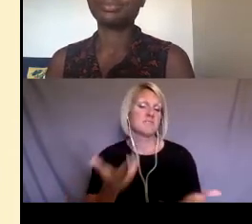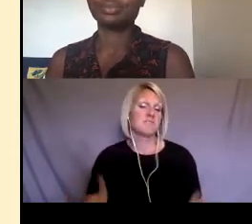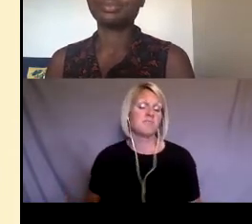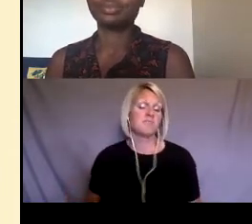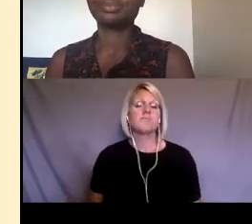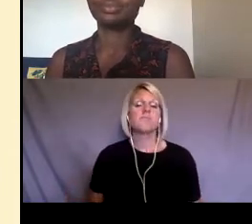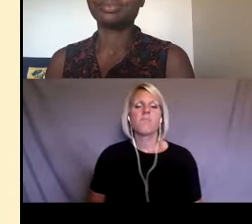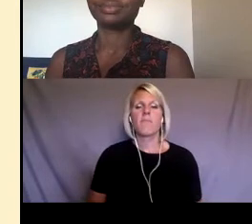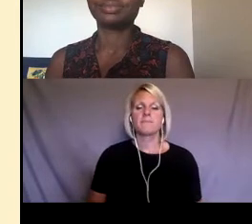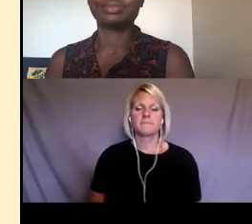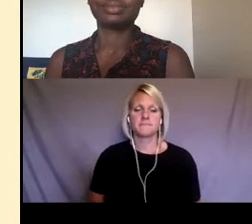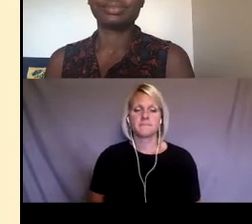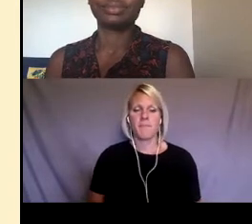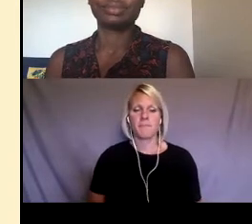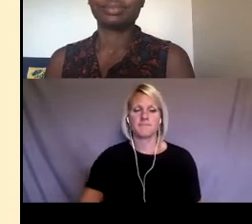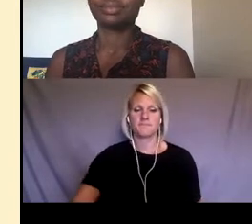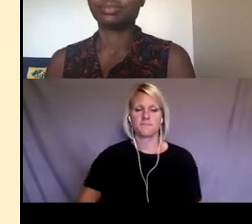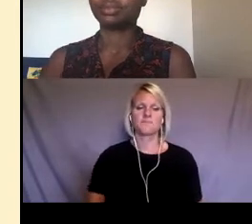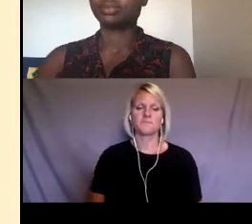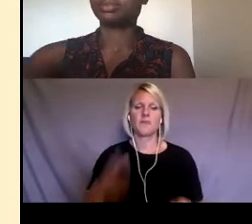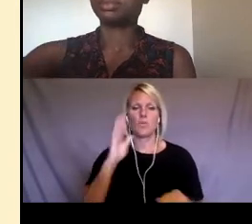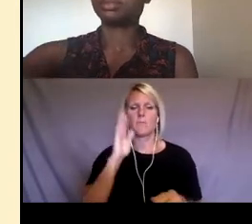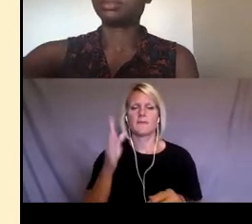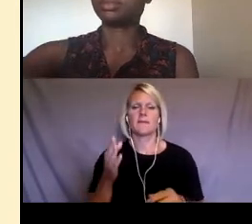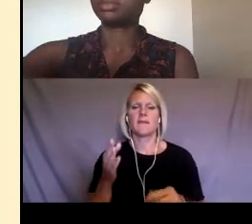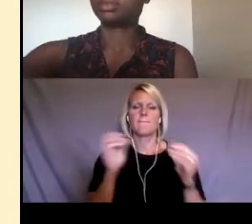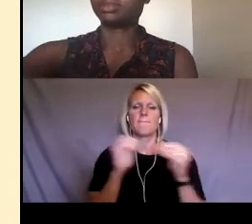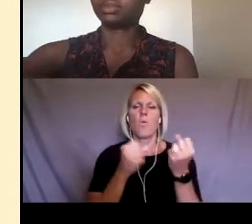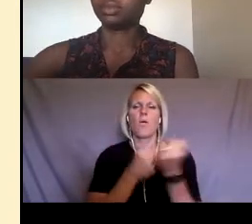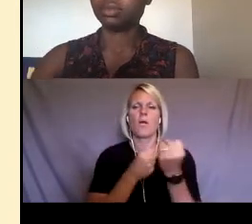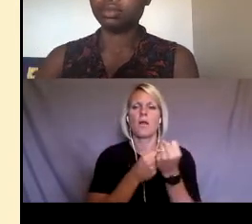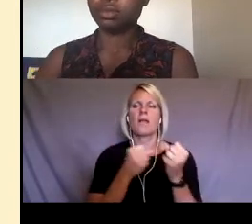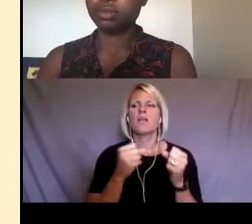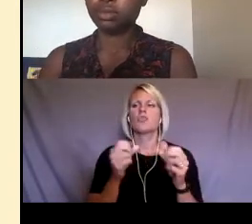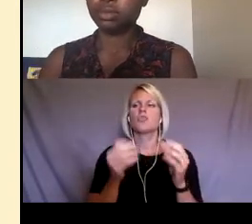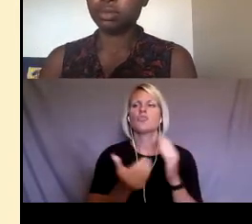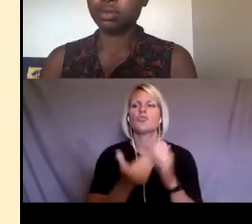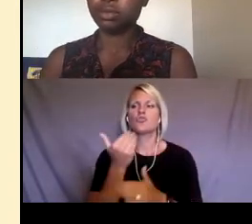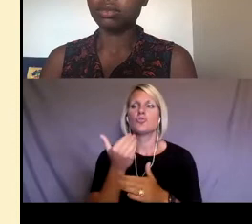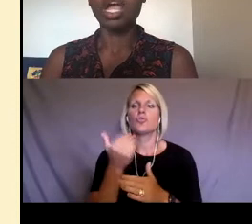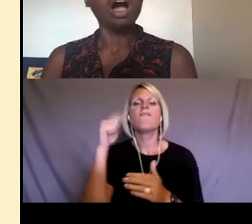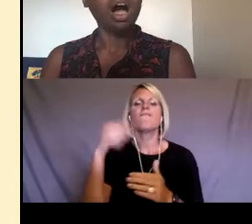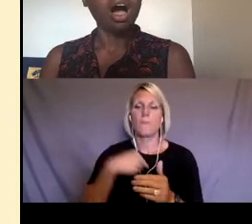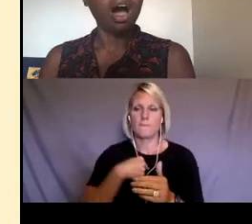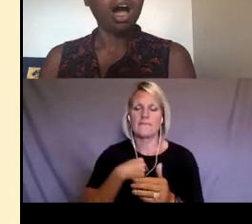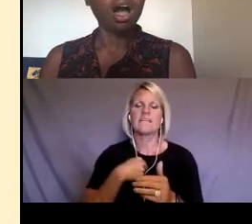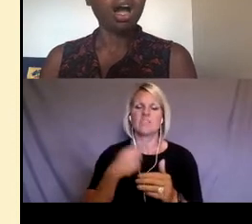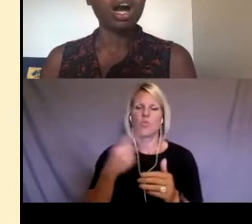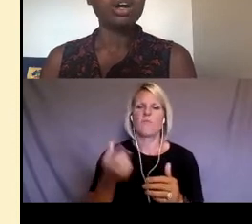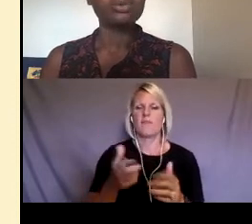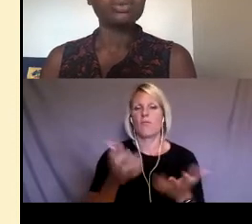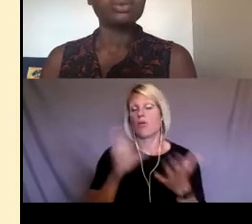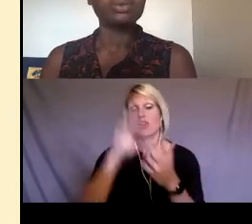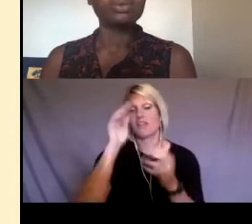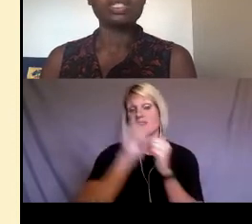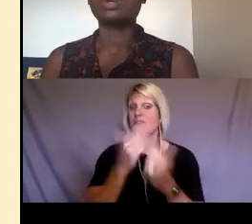look a little bit more into that, but this was new for me too. So you guys, we're all learning together. So thank you.